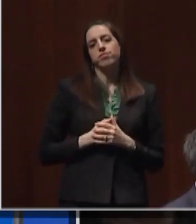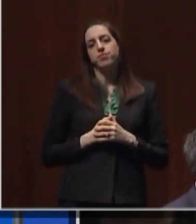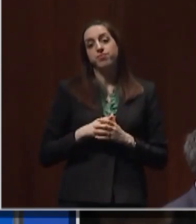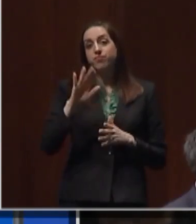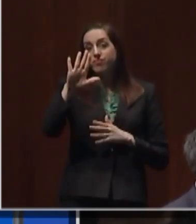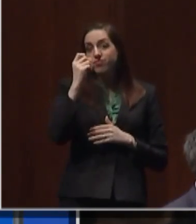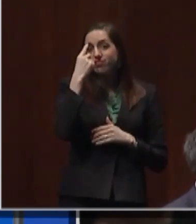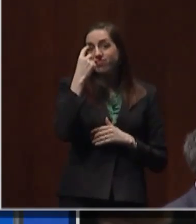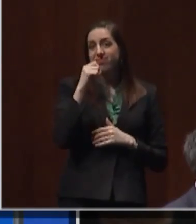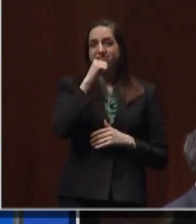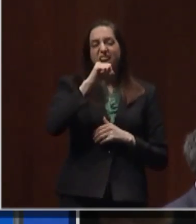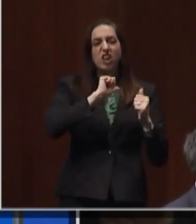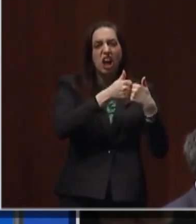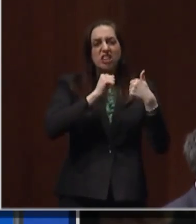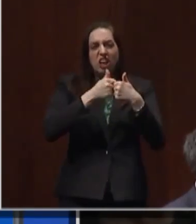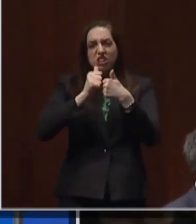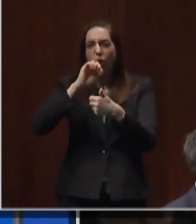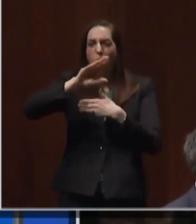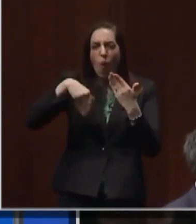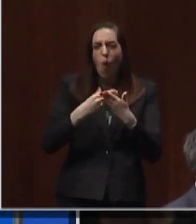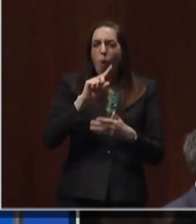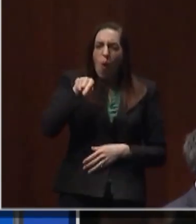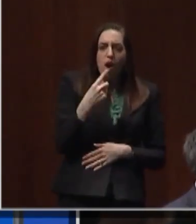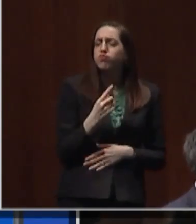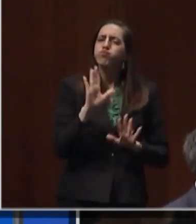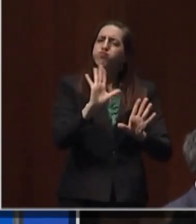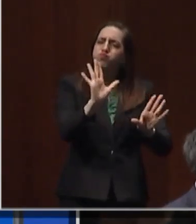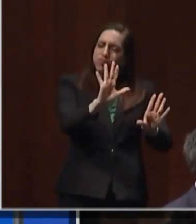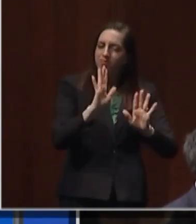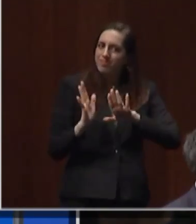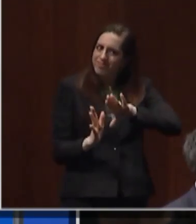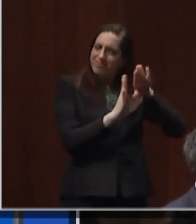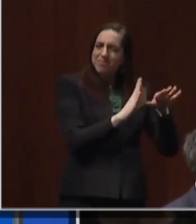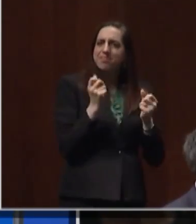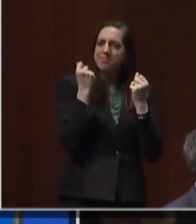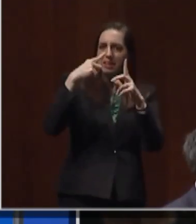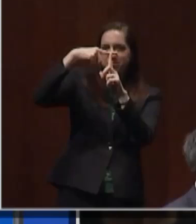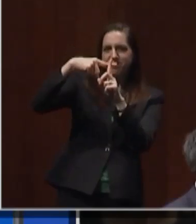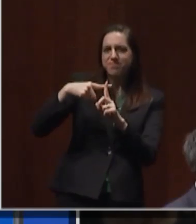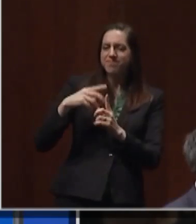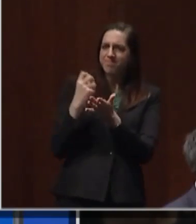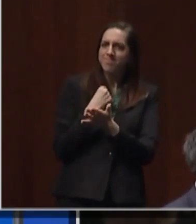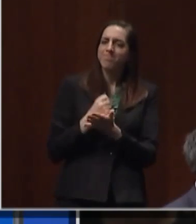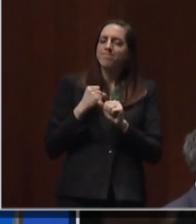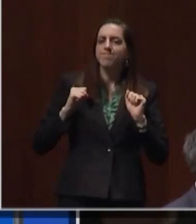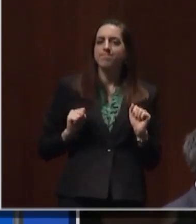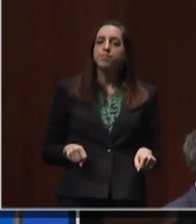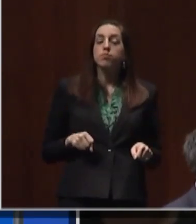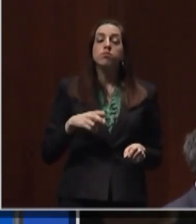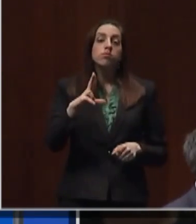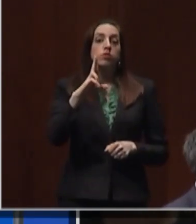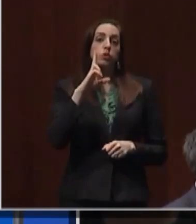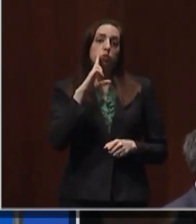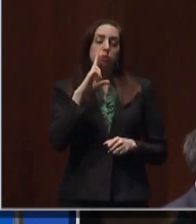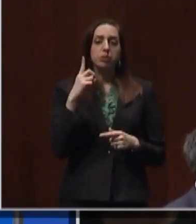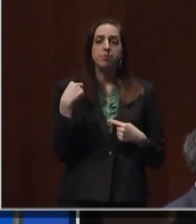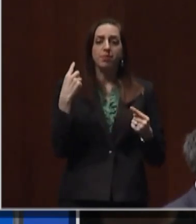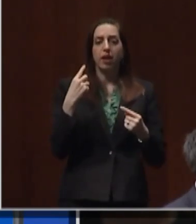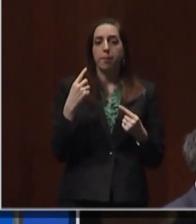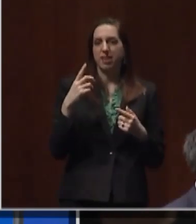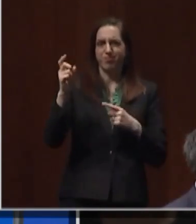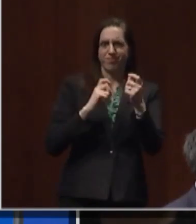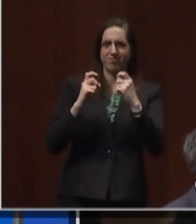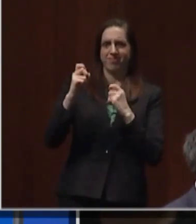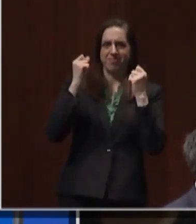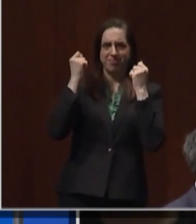But it's not all challenges. We have many opportunities that we can take advantage of. Houston has been the beneficiary